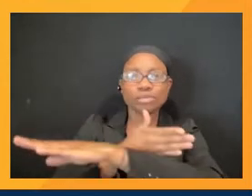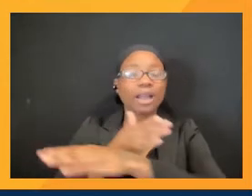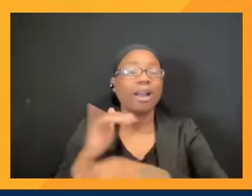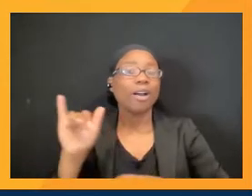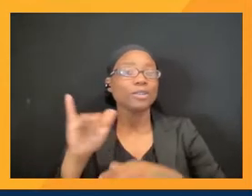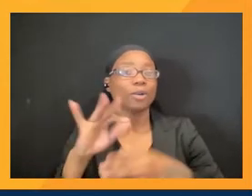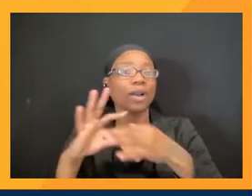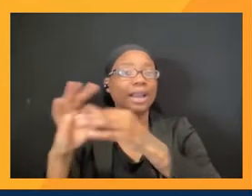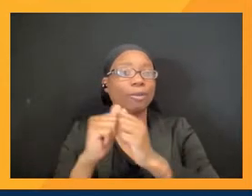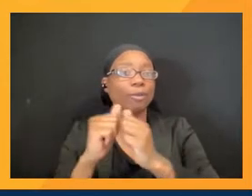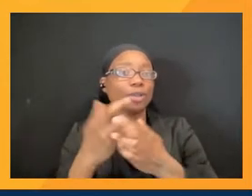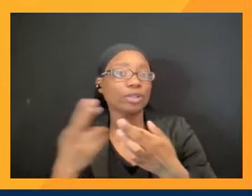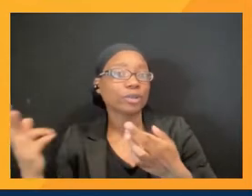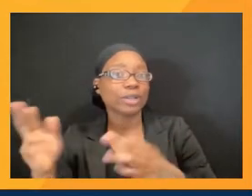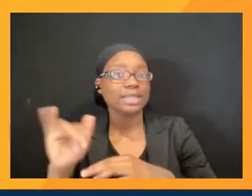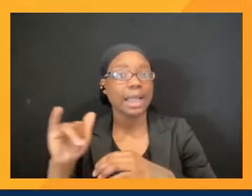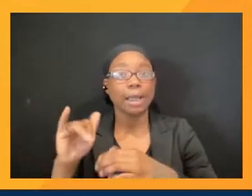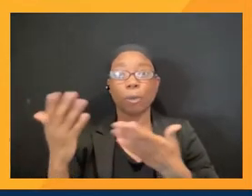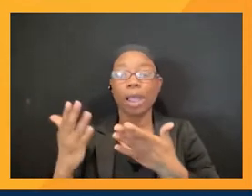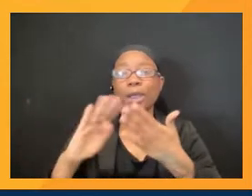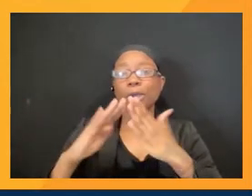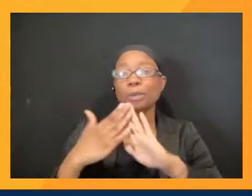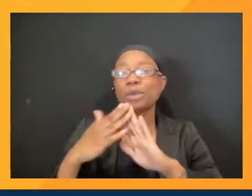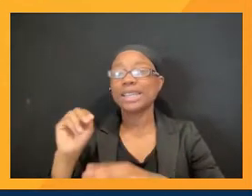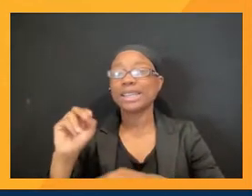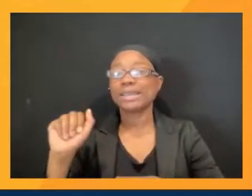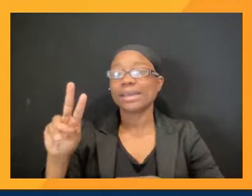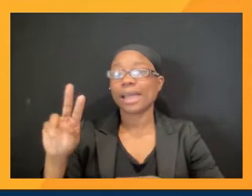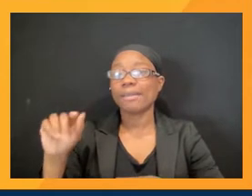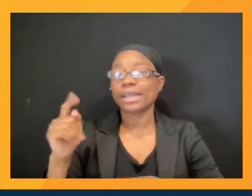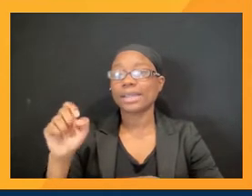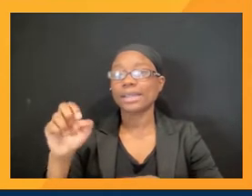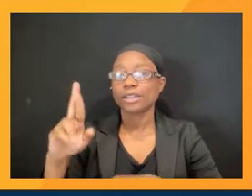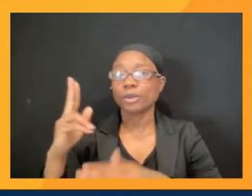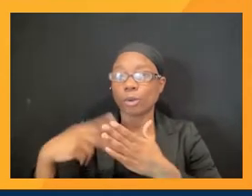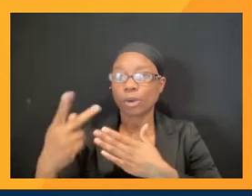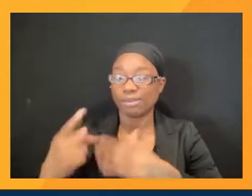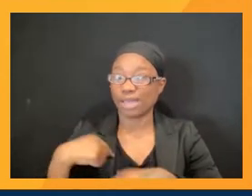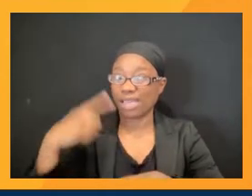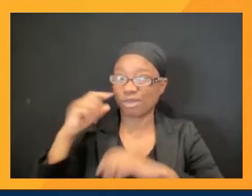event where the timeline for recovery might be a little more predictable?